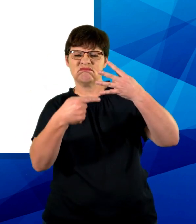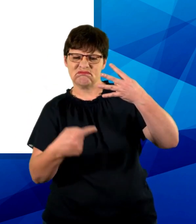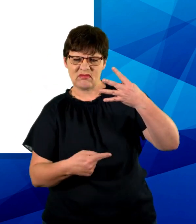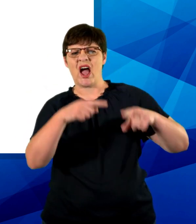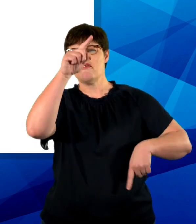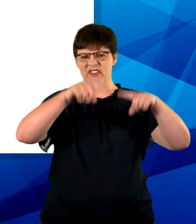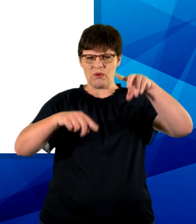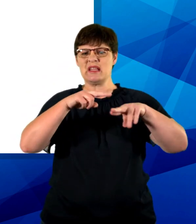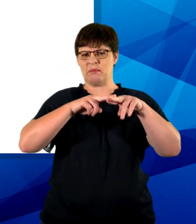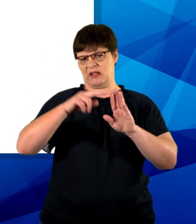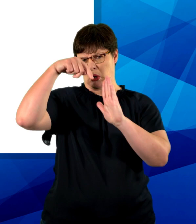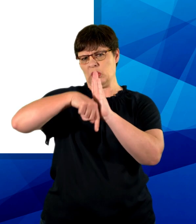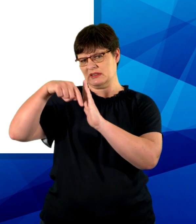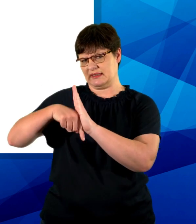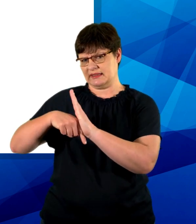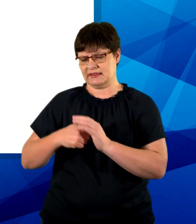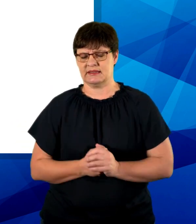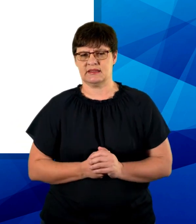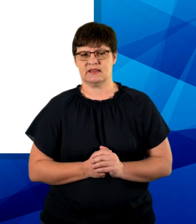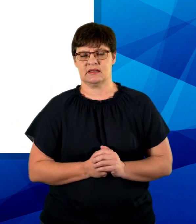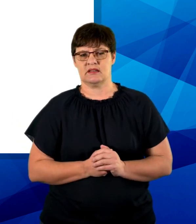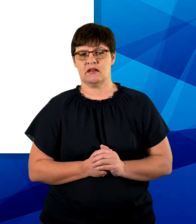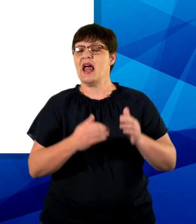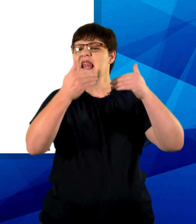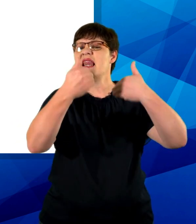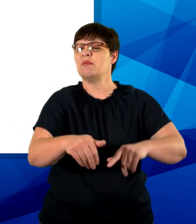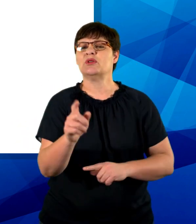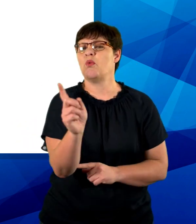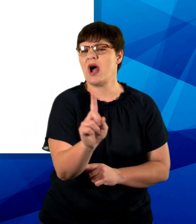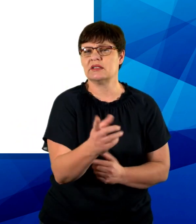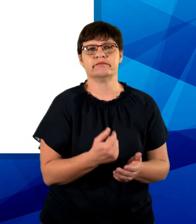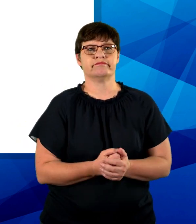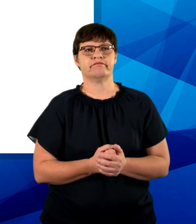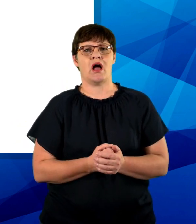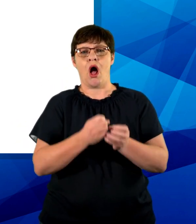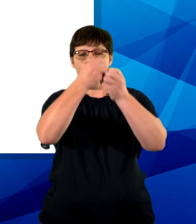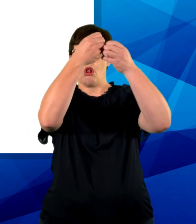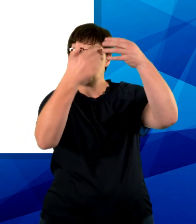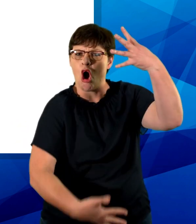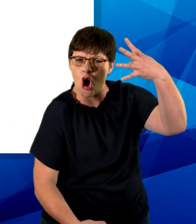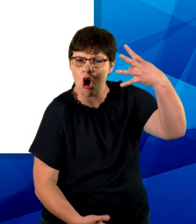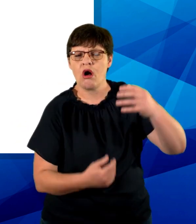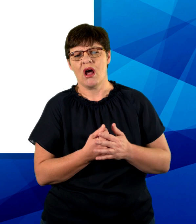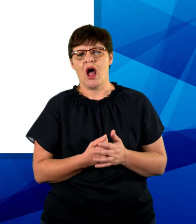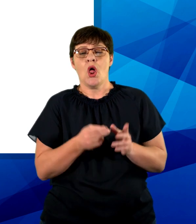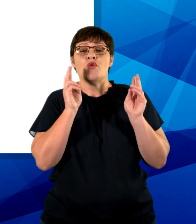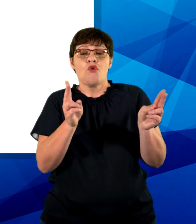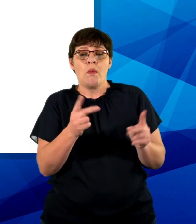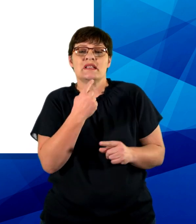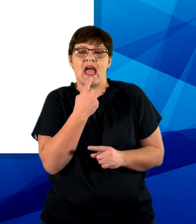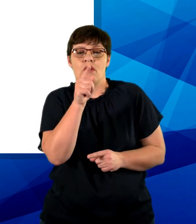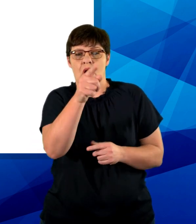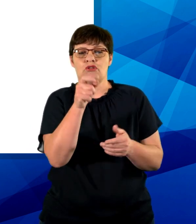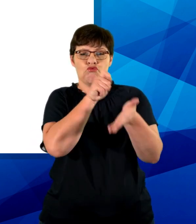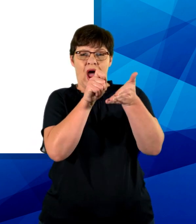different contexts. The limiting factors might include the length of the text, usually indicated in a word